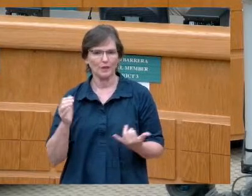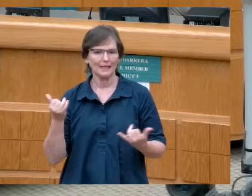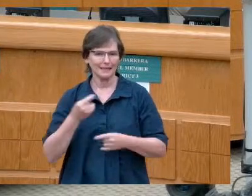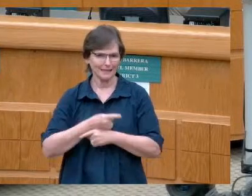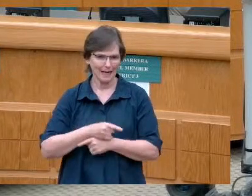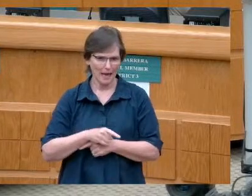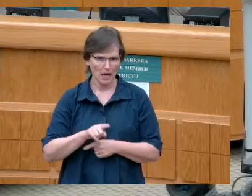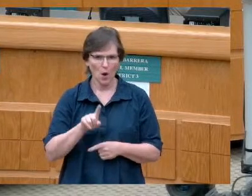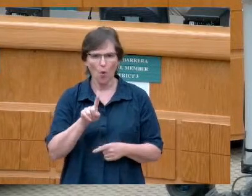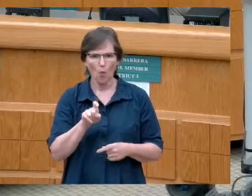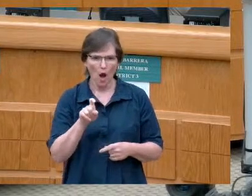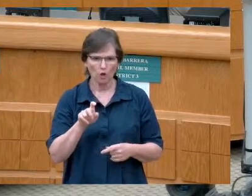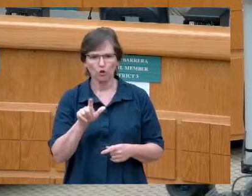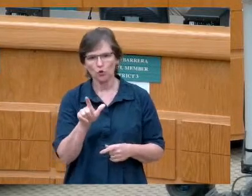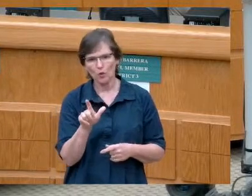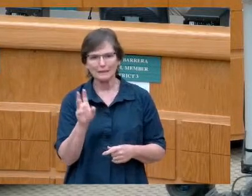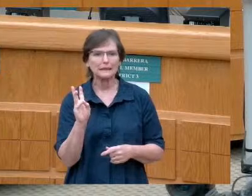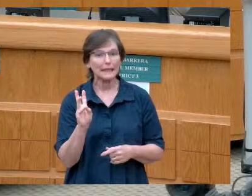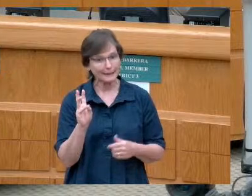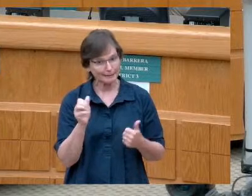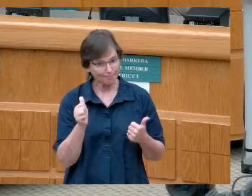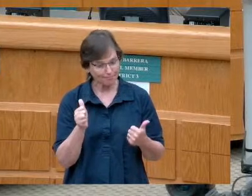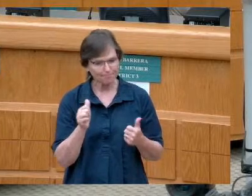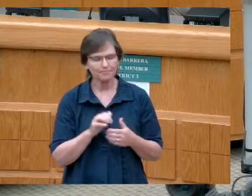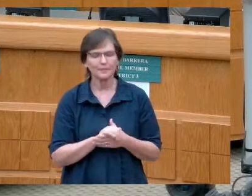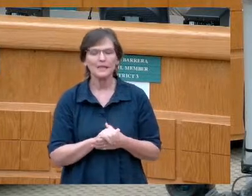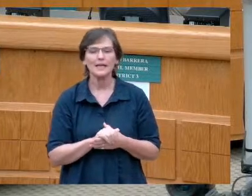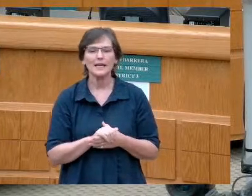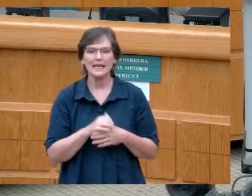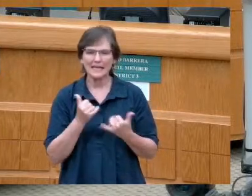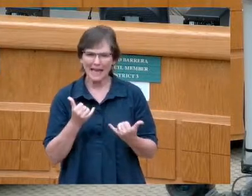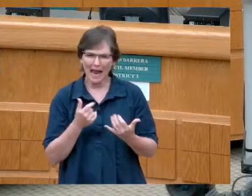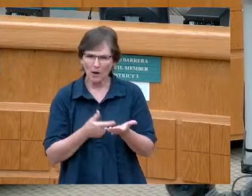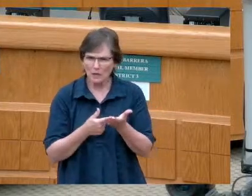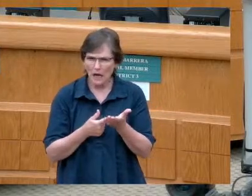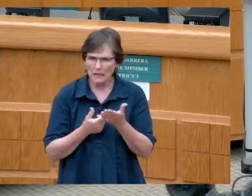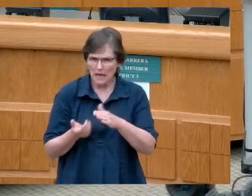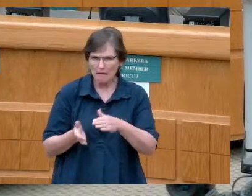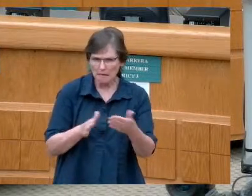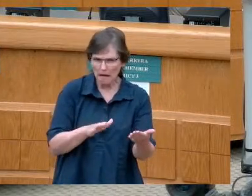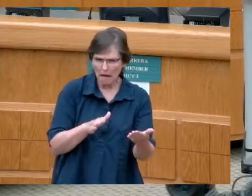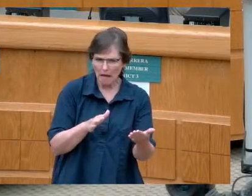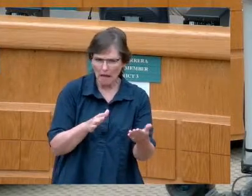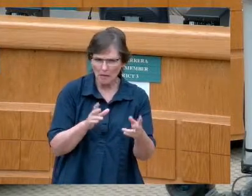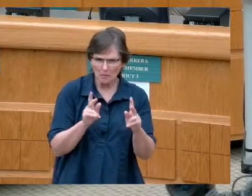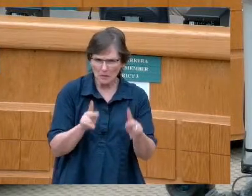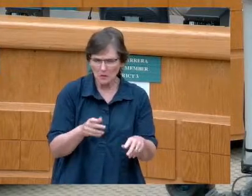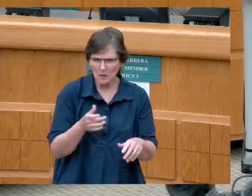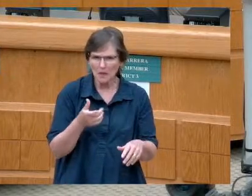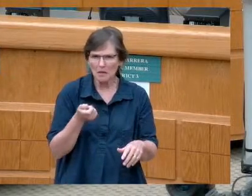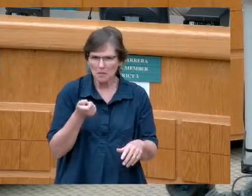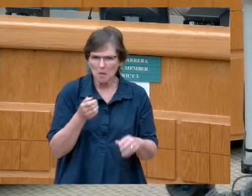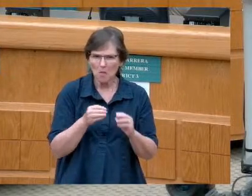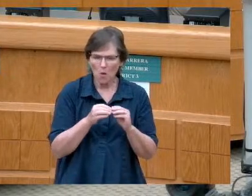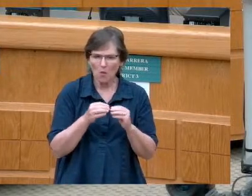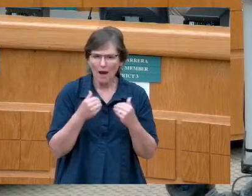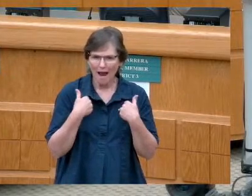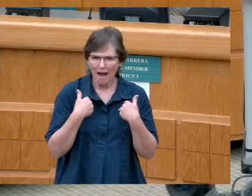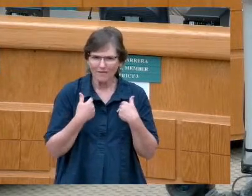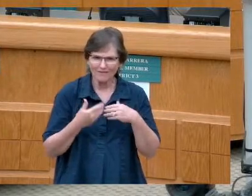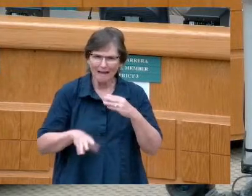people. And then let's talk about deaths a little bit more. I had mentioned that there are 10 additional